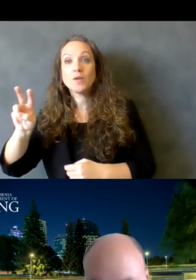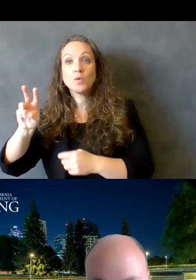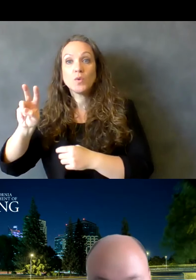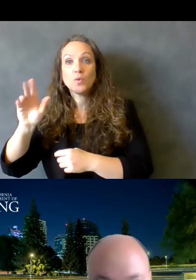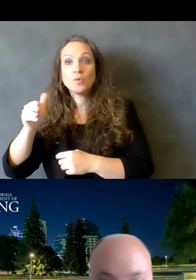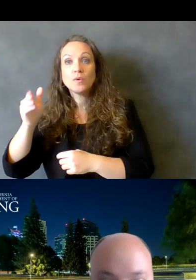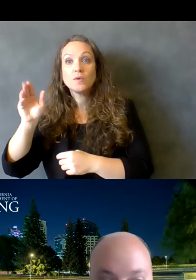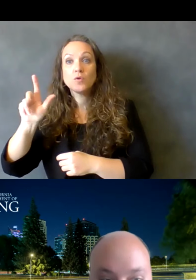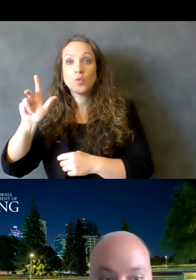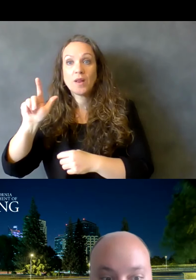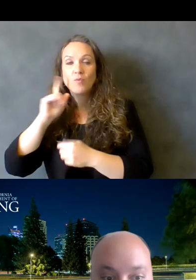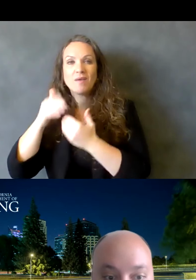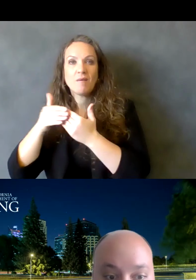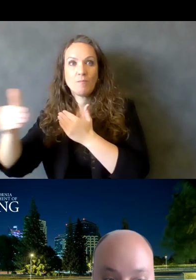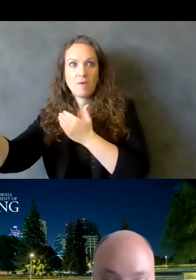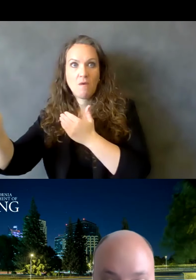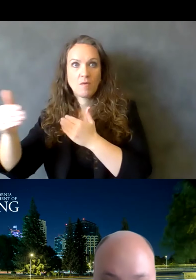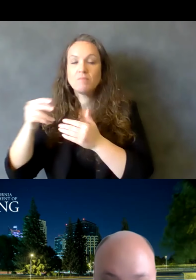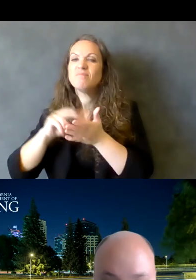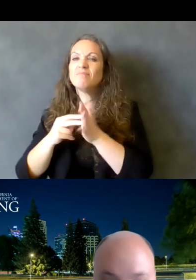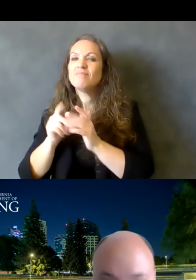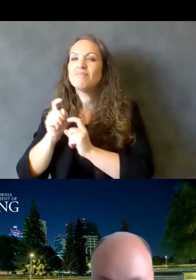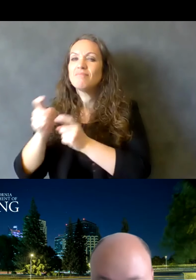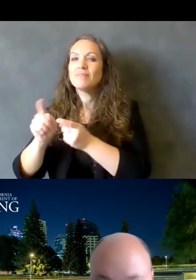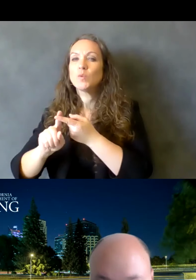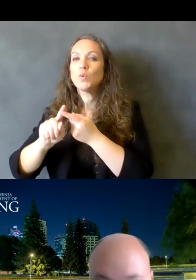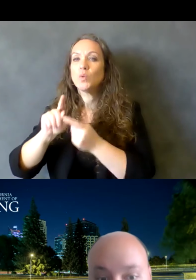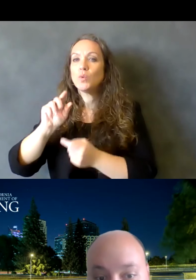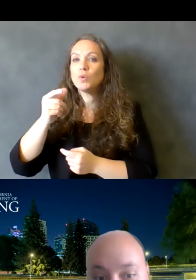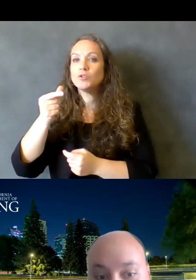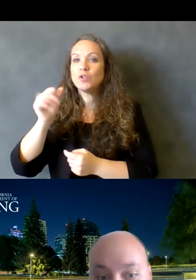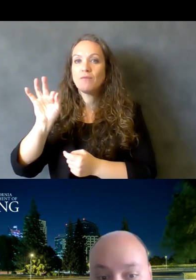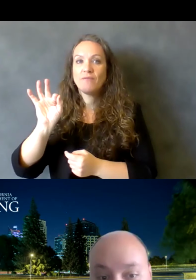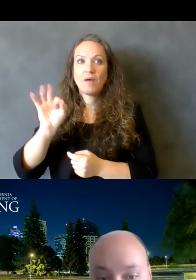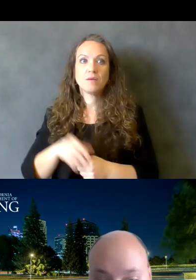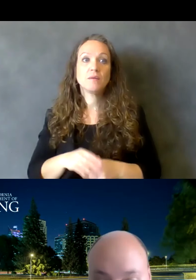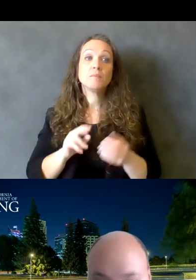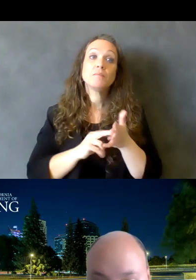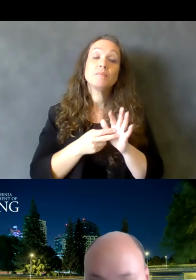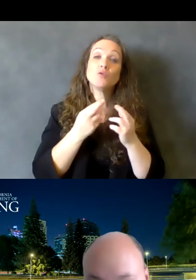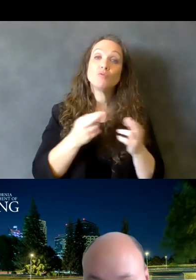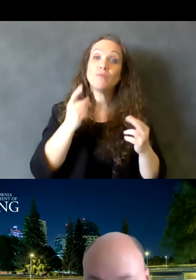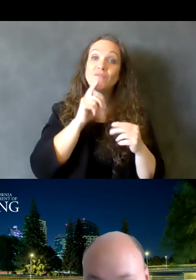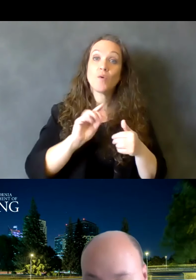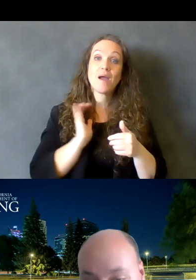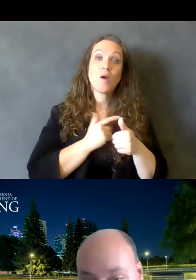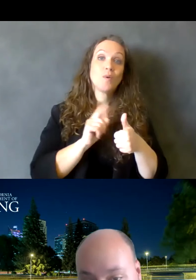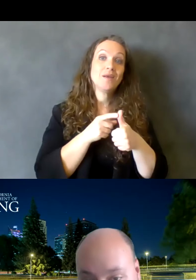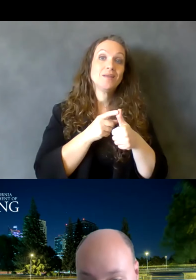fund investments. This proposal provides resources for CDA's initial phase of master